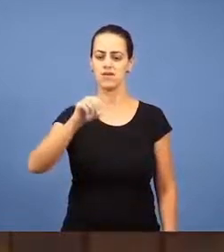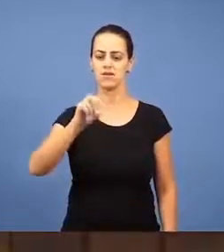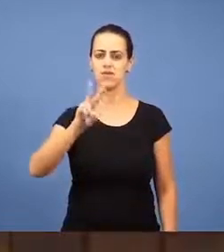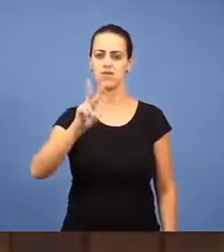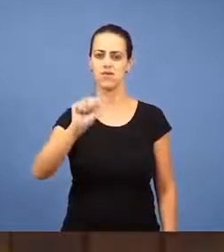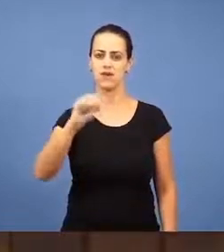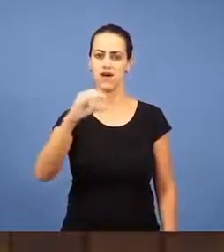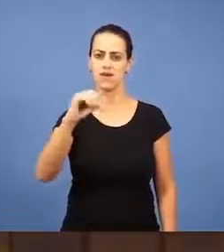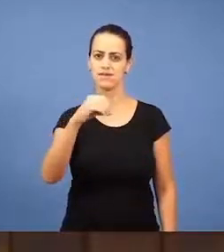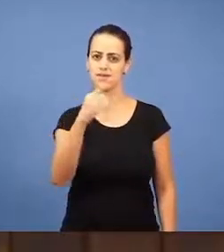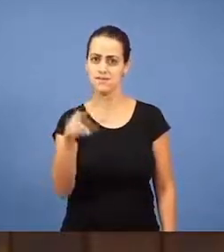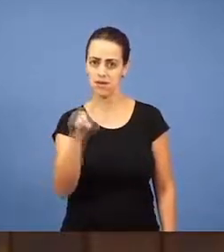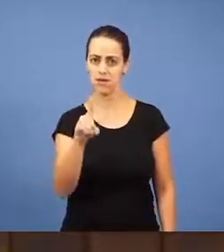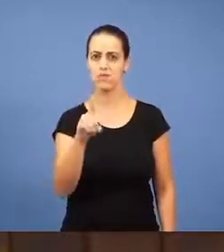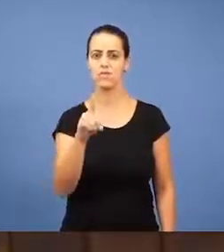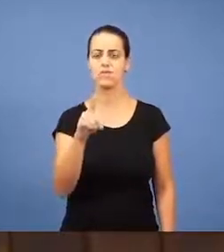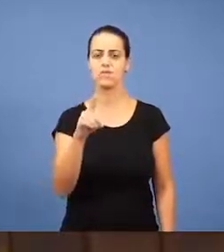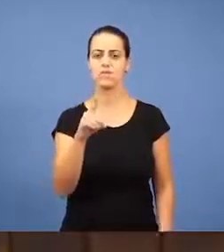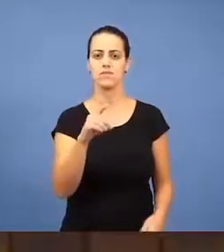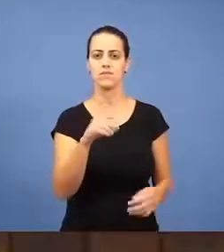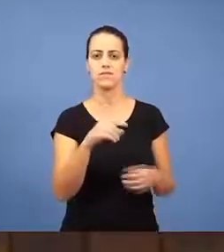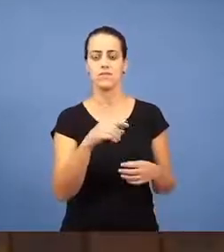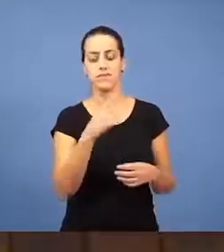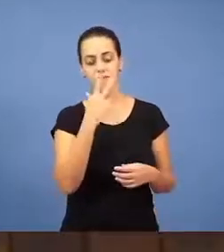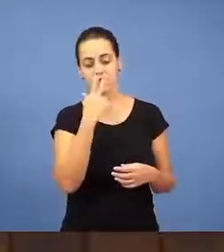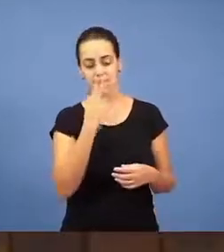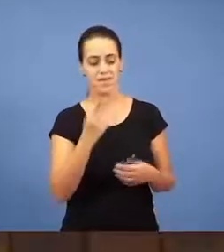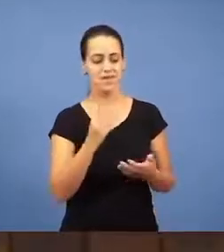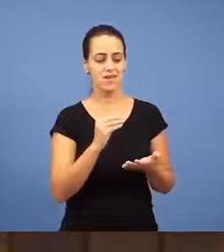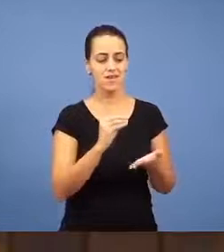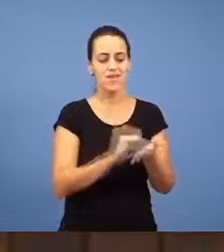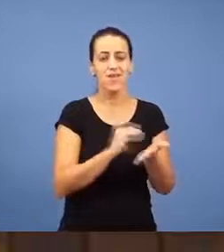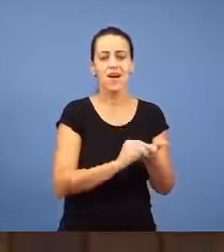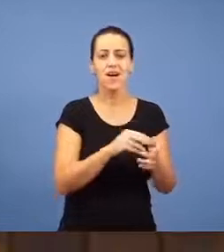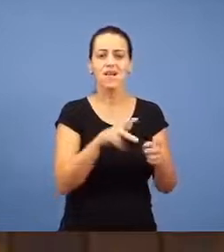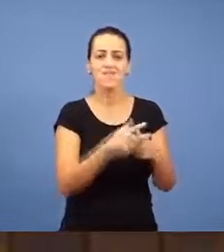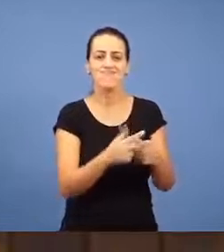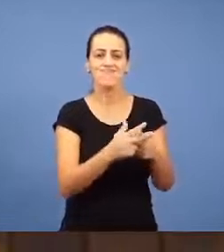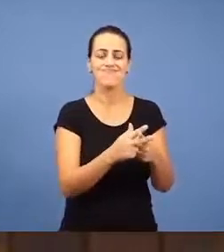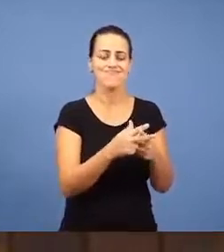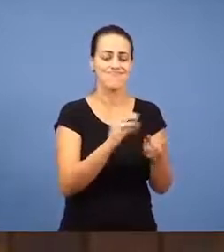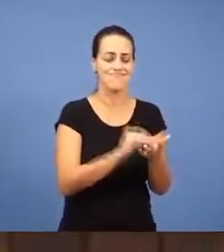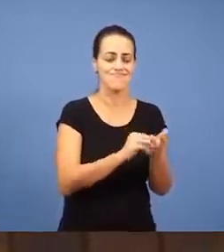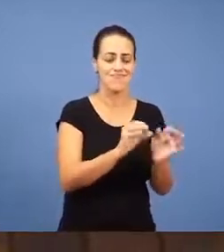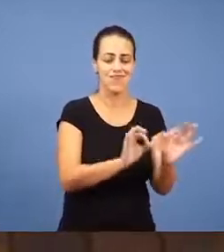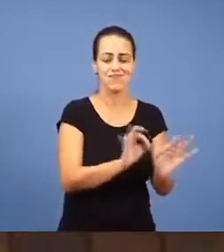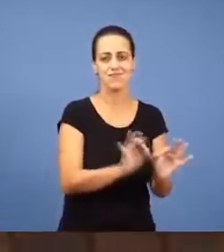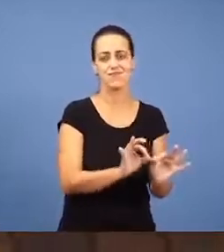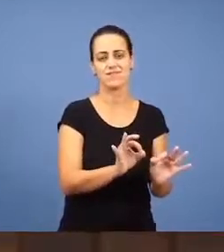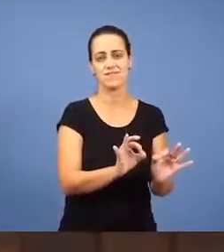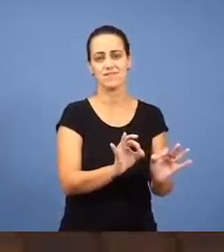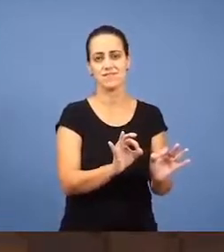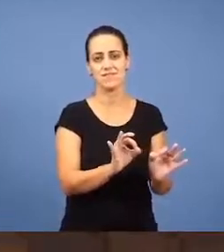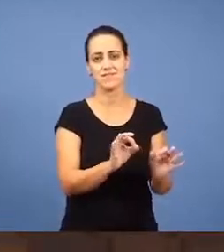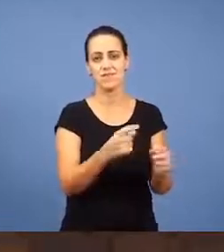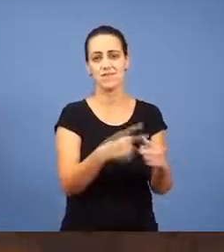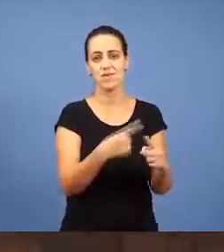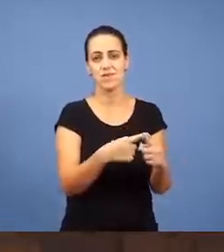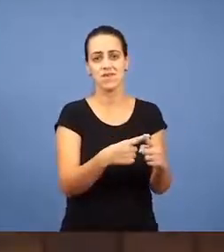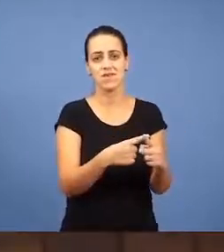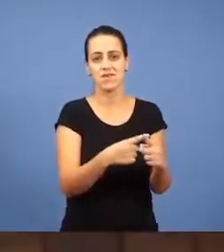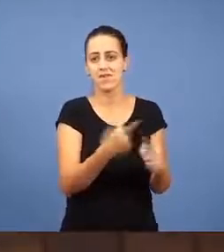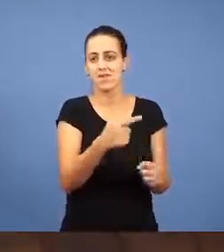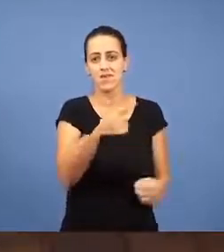These movements, they started out with not much care. The movement got lost